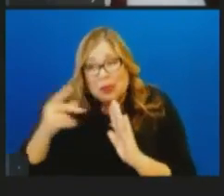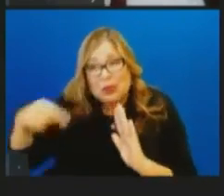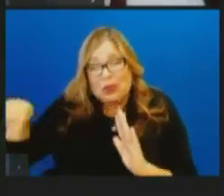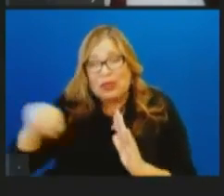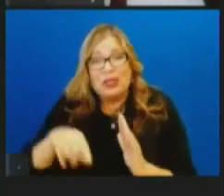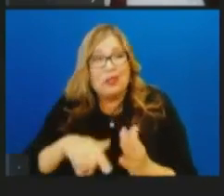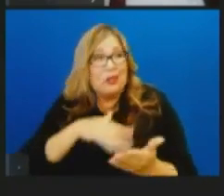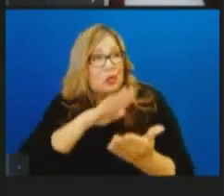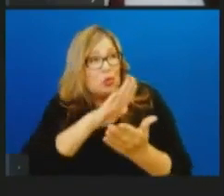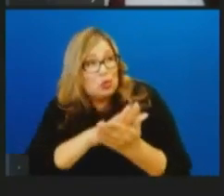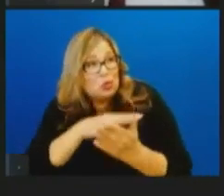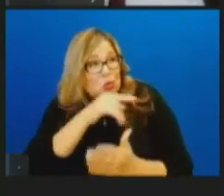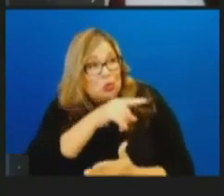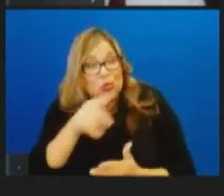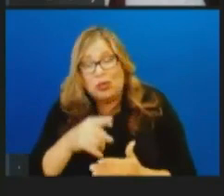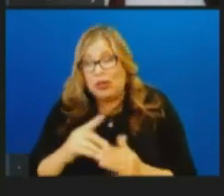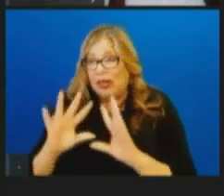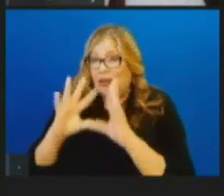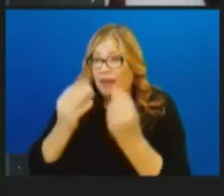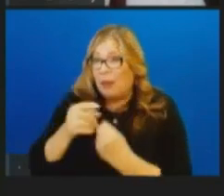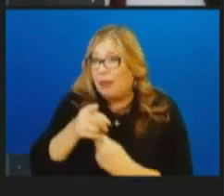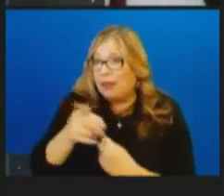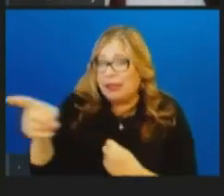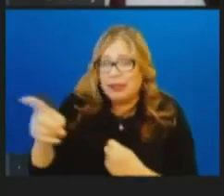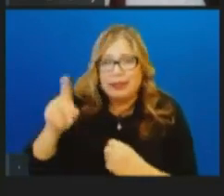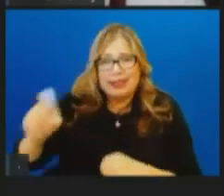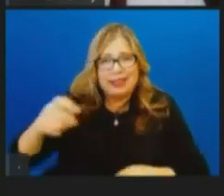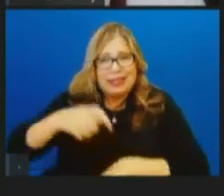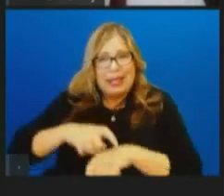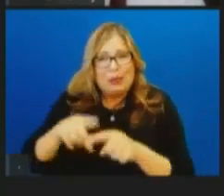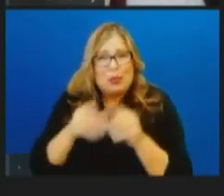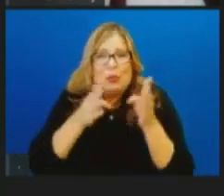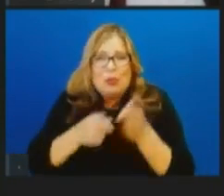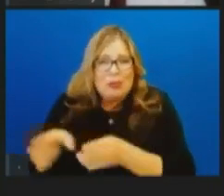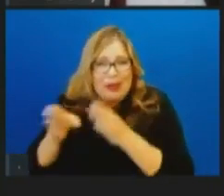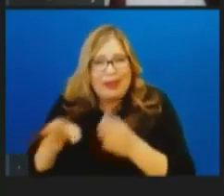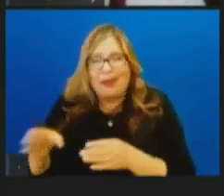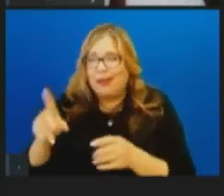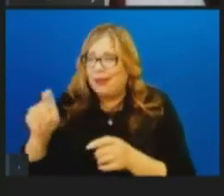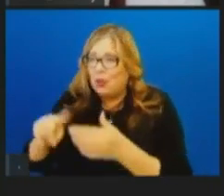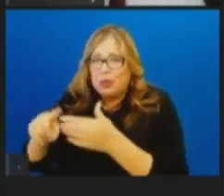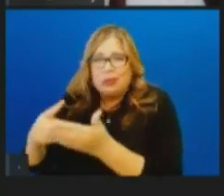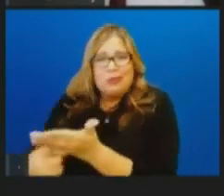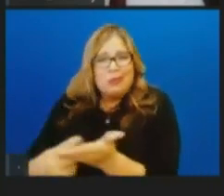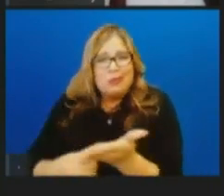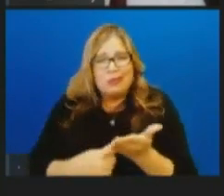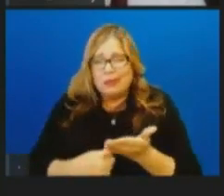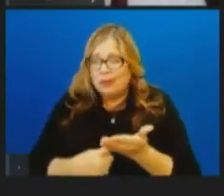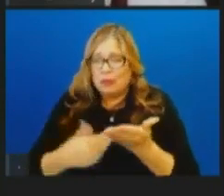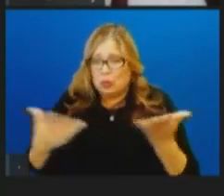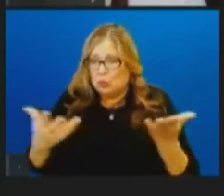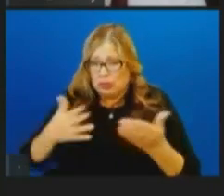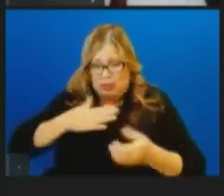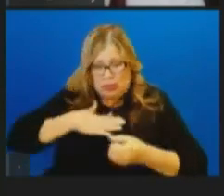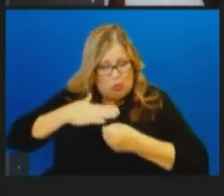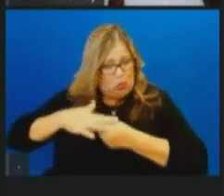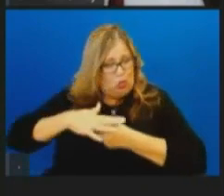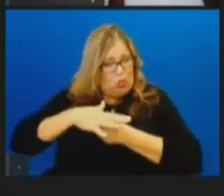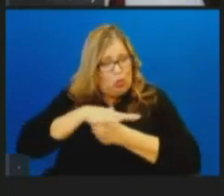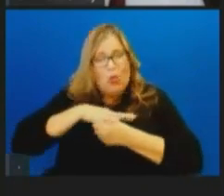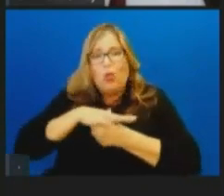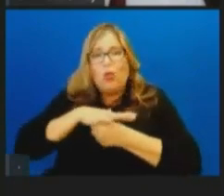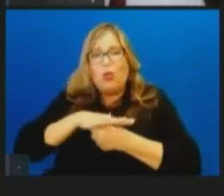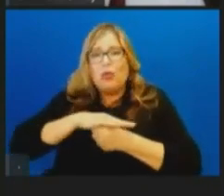to prepare, need time to have conversations in their communities about what local conditions might apply,